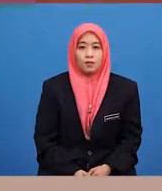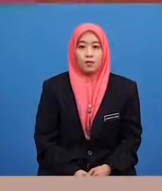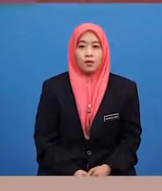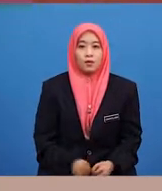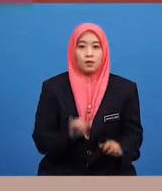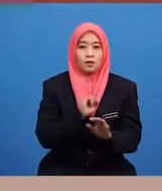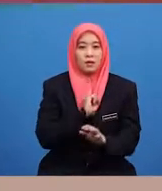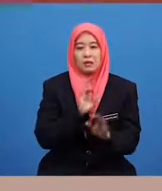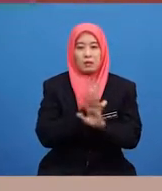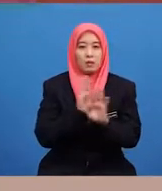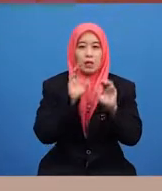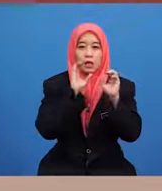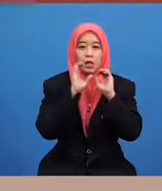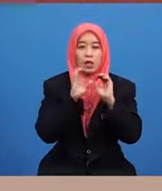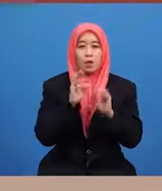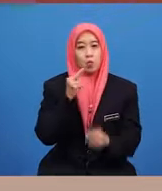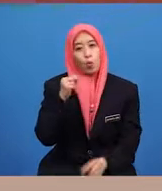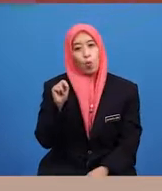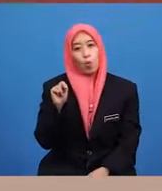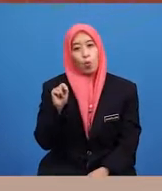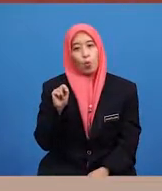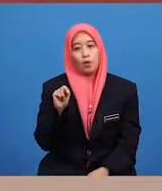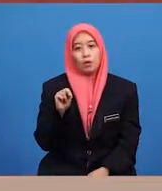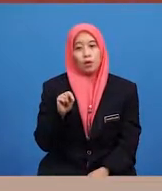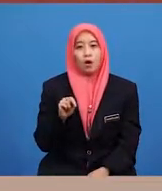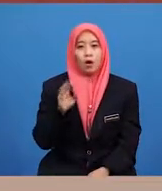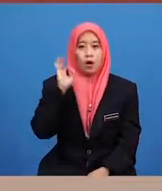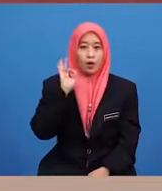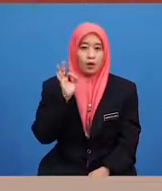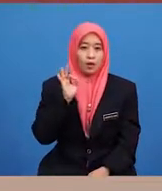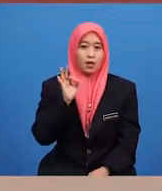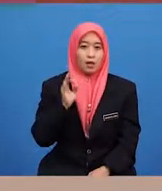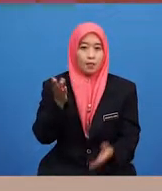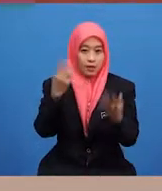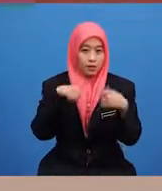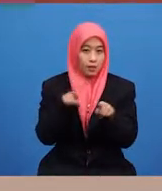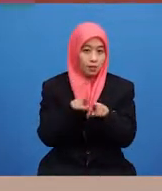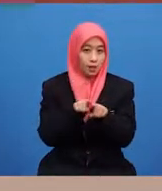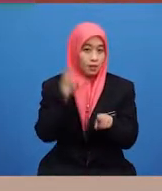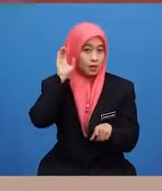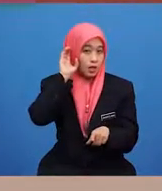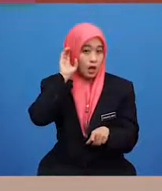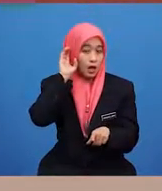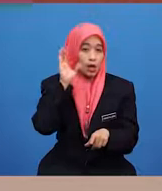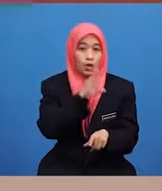you. Okay, boys and girls, let's listen and chant again. Are you